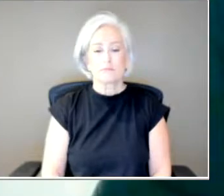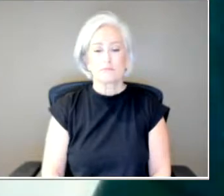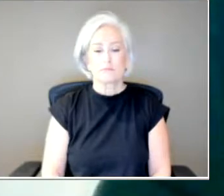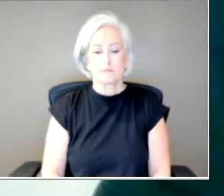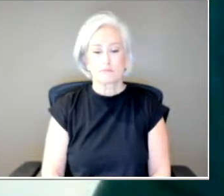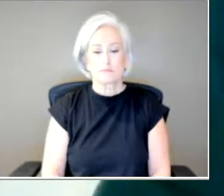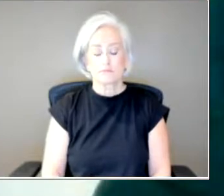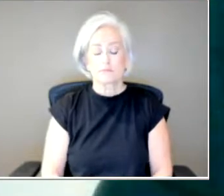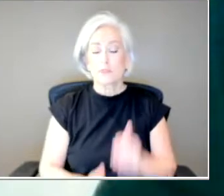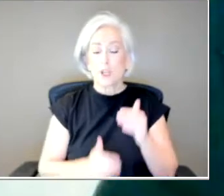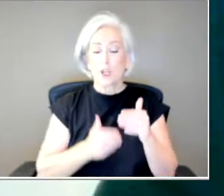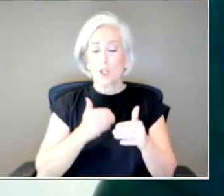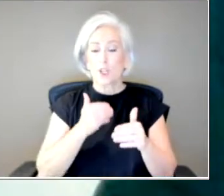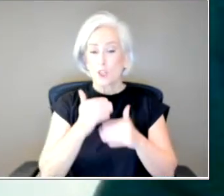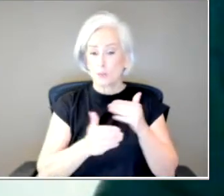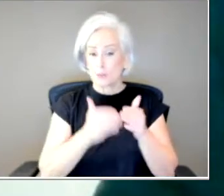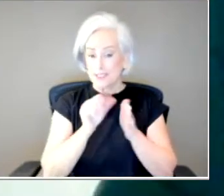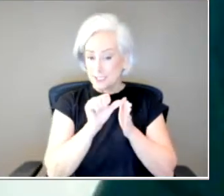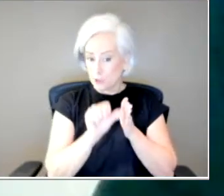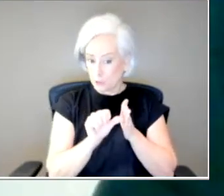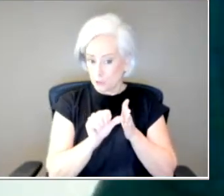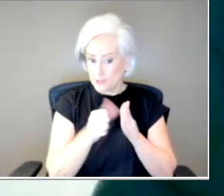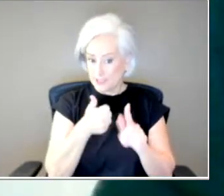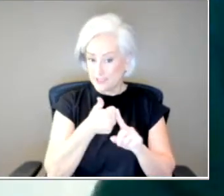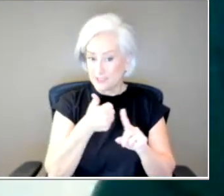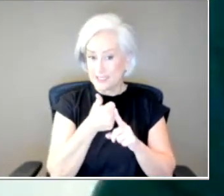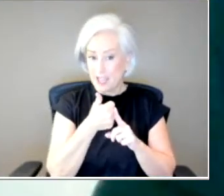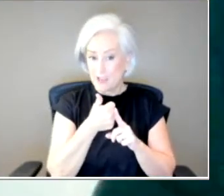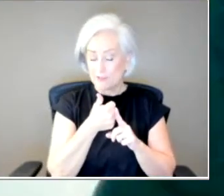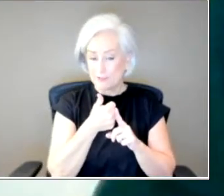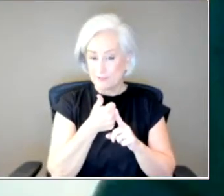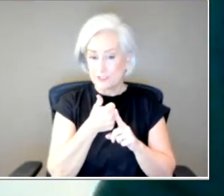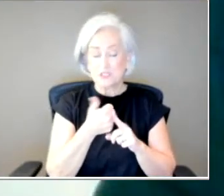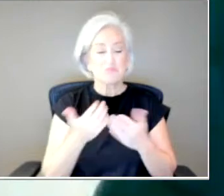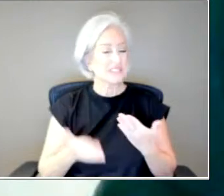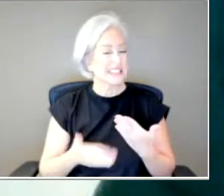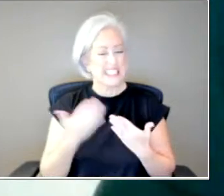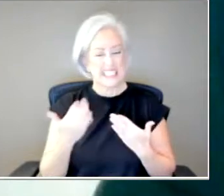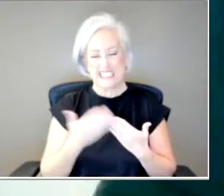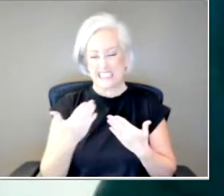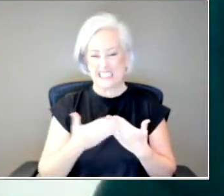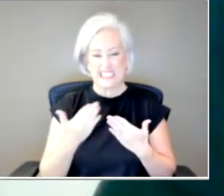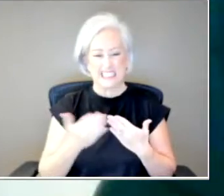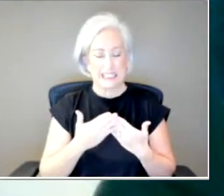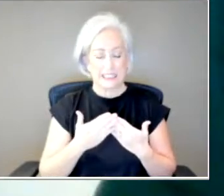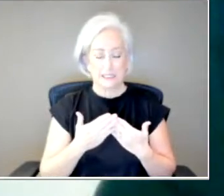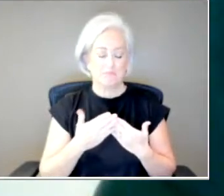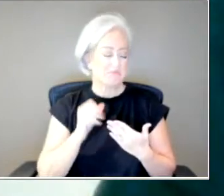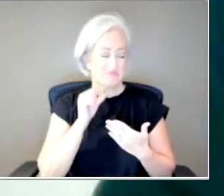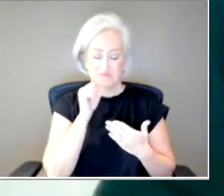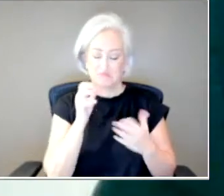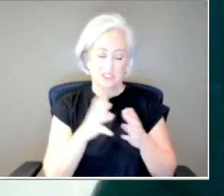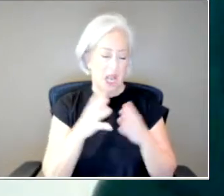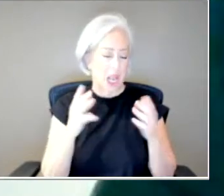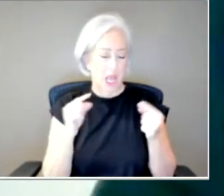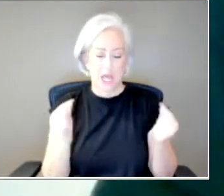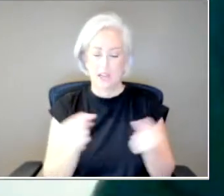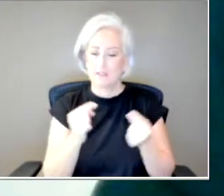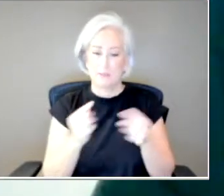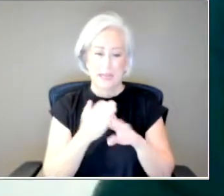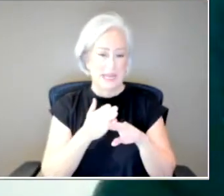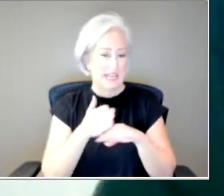the procedure itself was really it was pretty easy. There wasn't a lot of pain associated with it